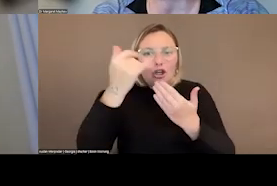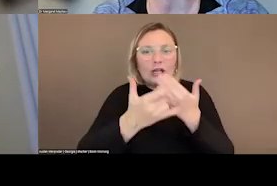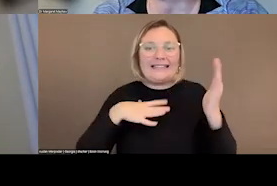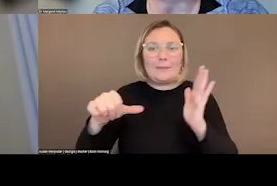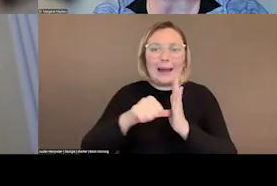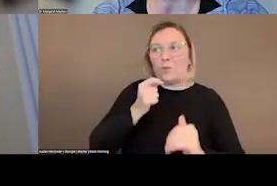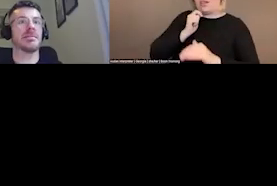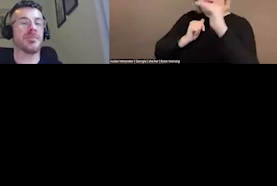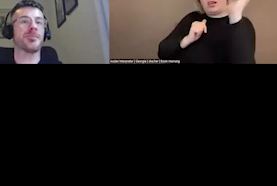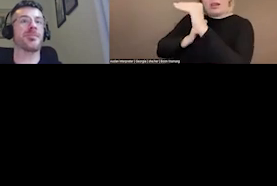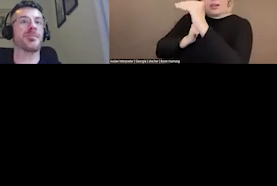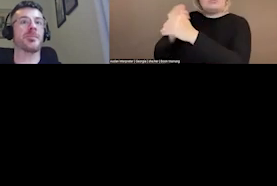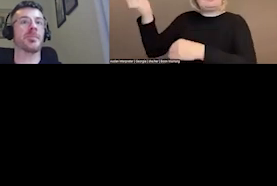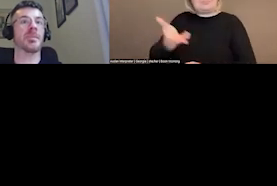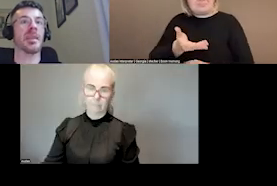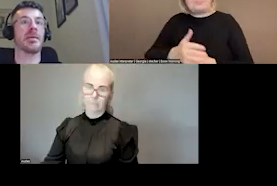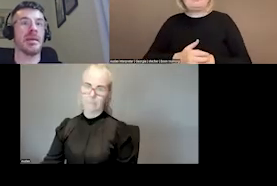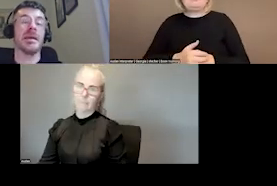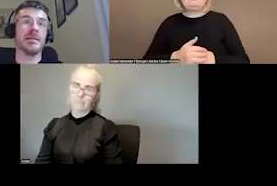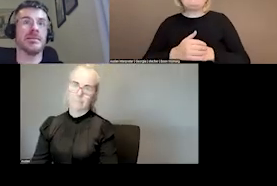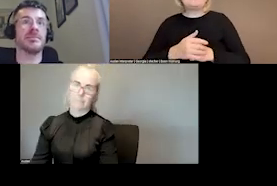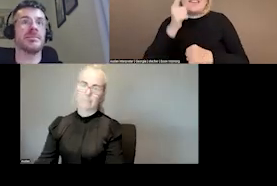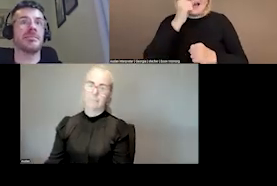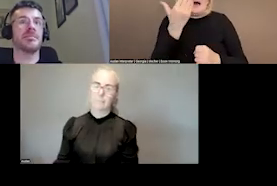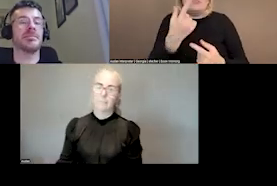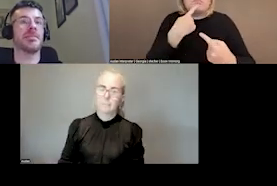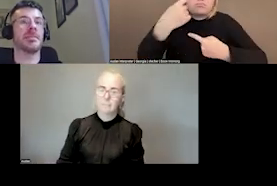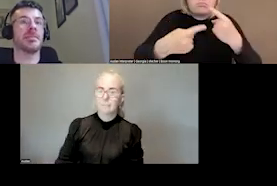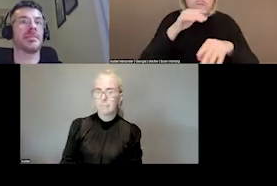funds. Hmm. Hmm. And that can give you advice on the best way to